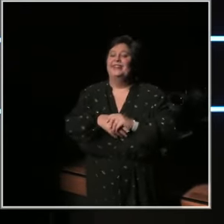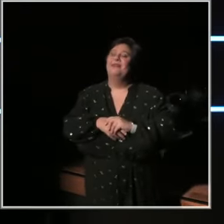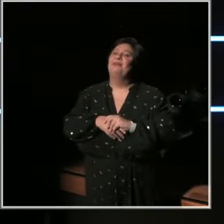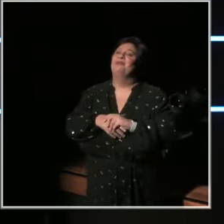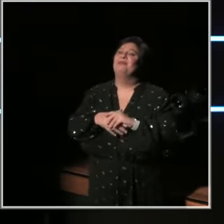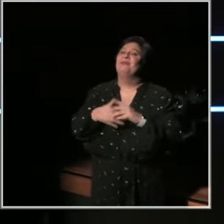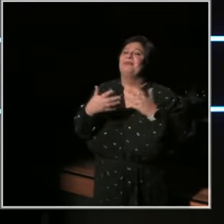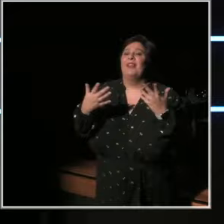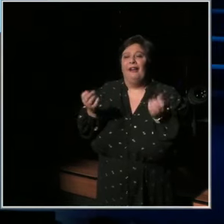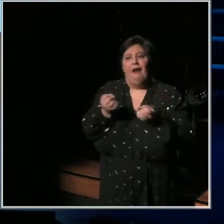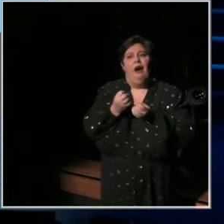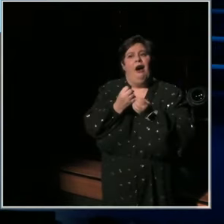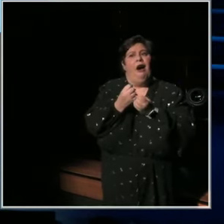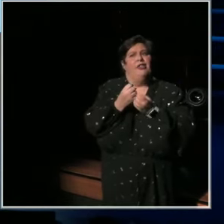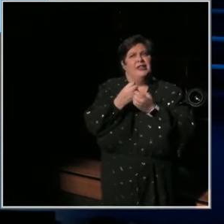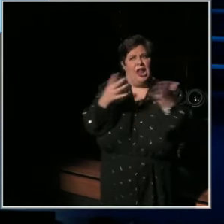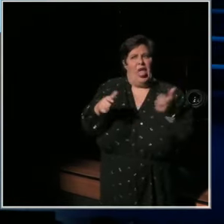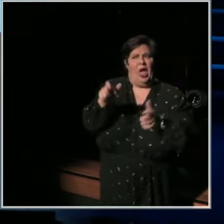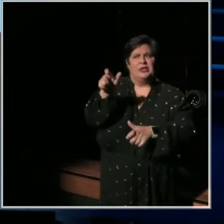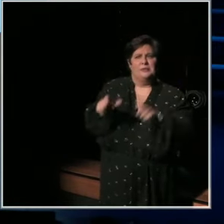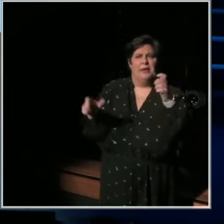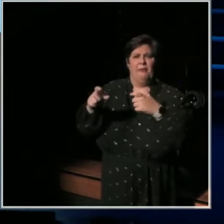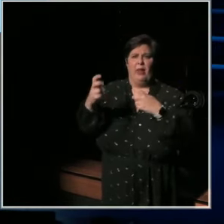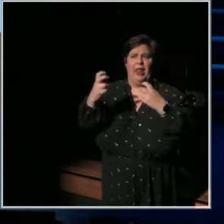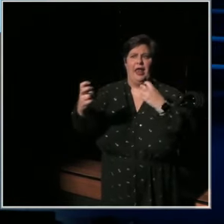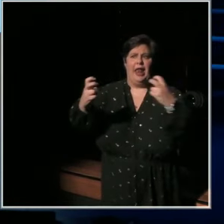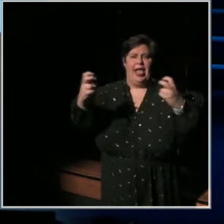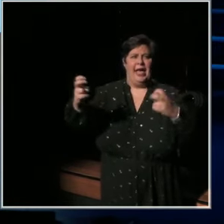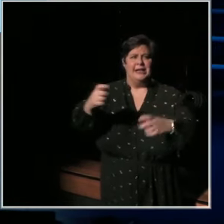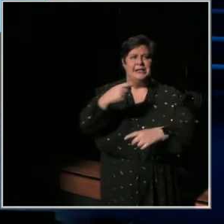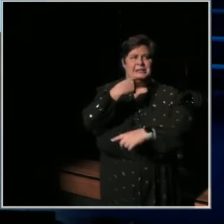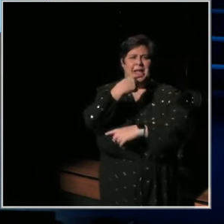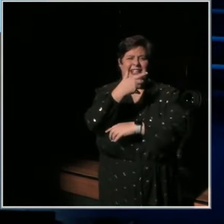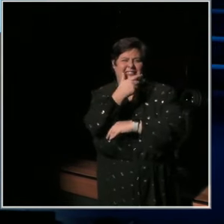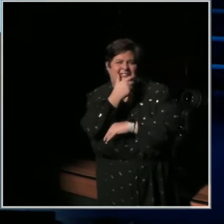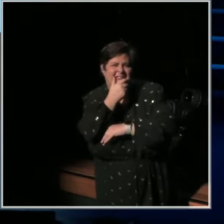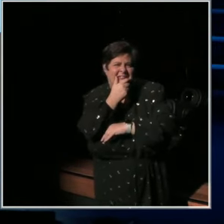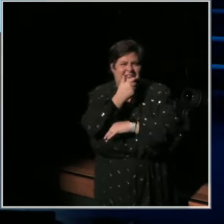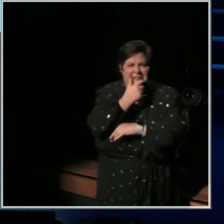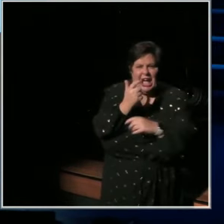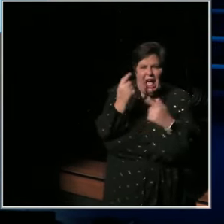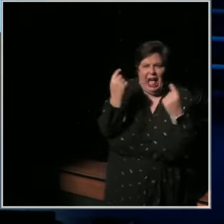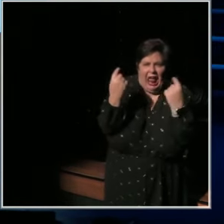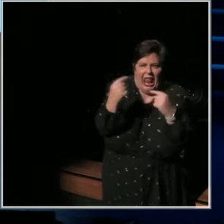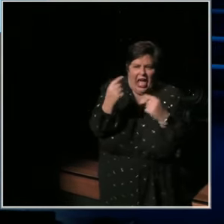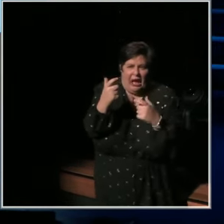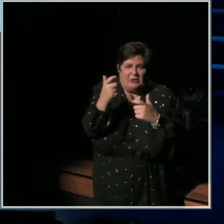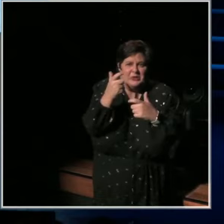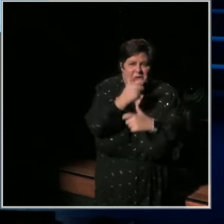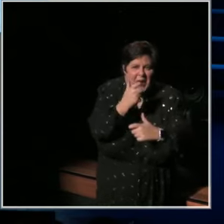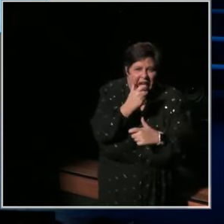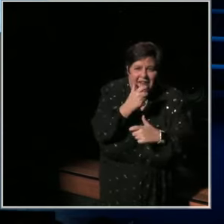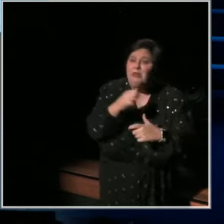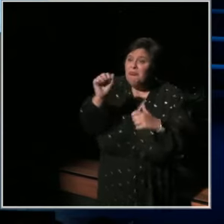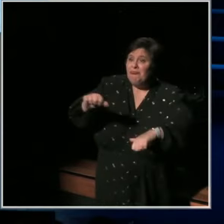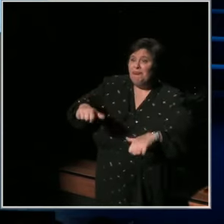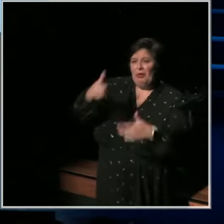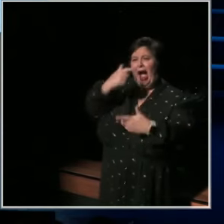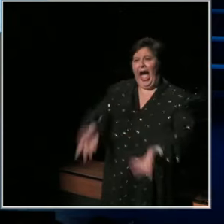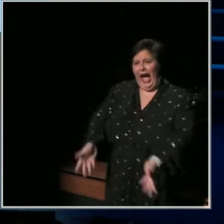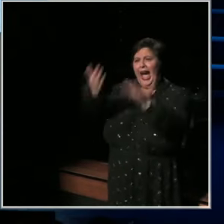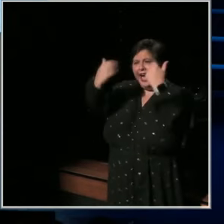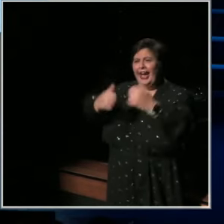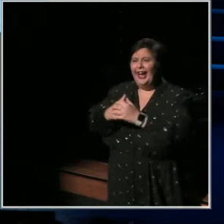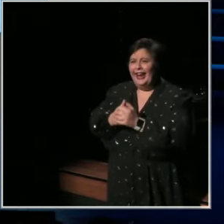There's a lot of people sat there going, can you laugh at that? Yeah, you